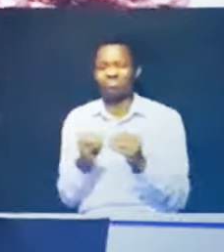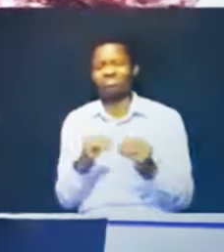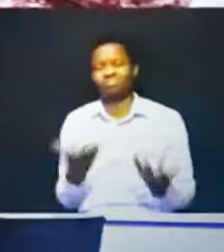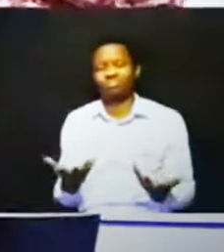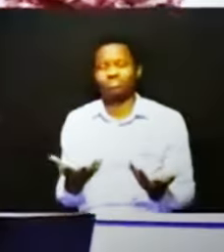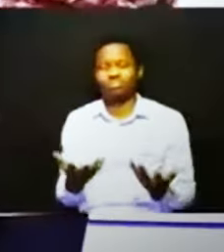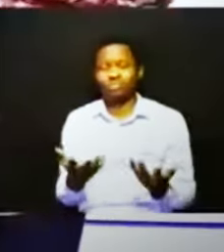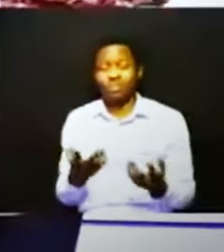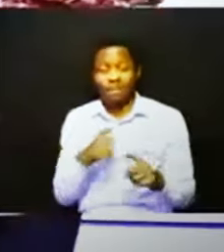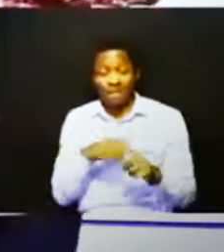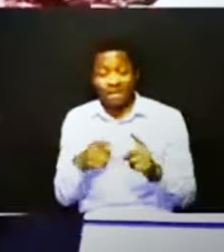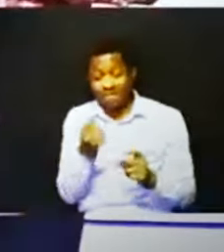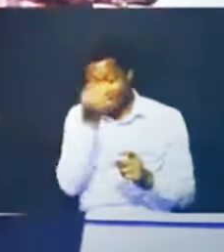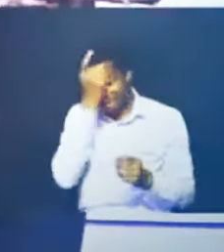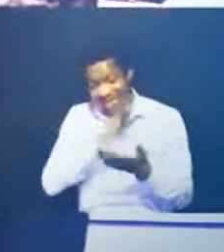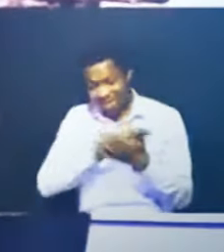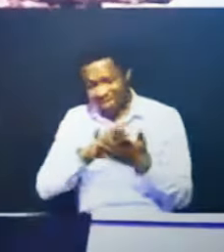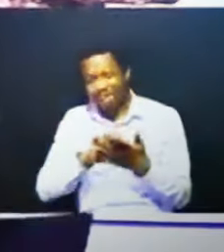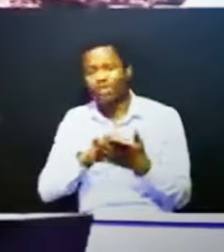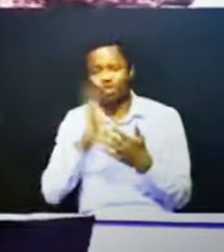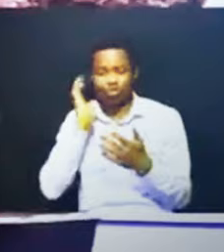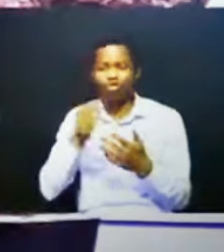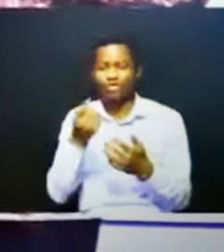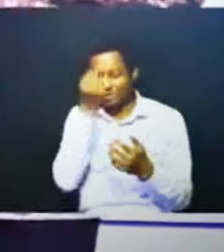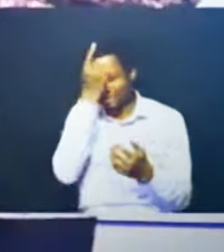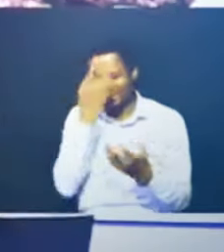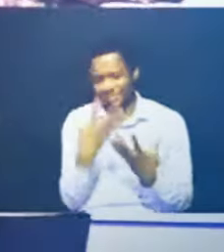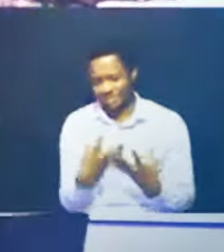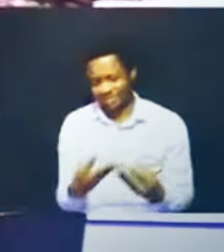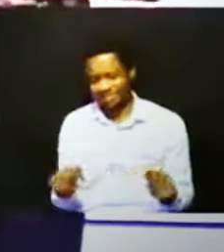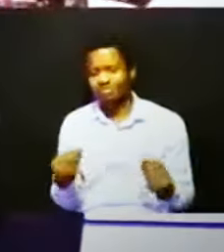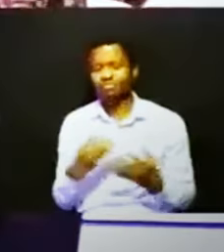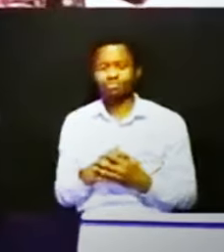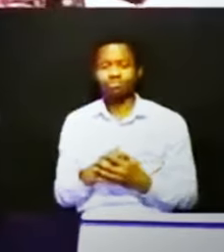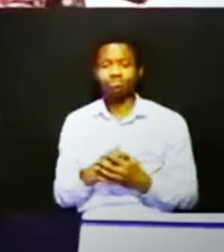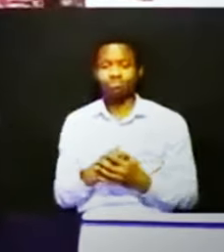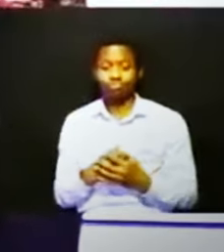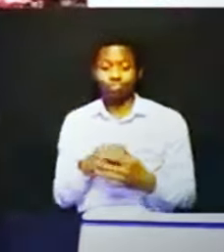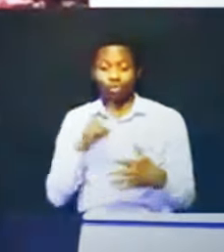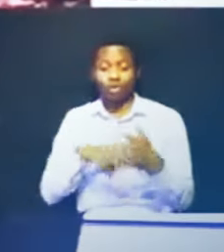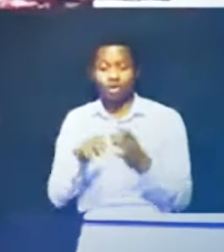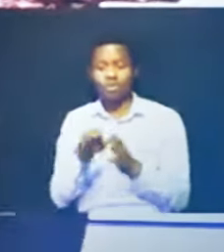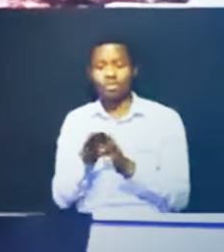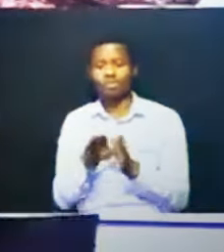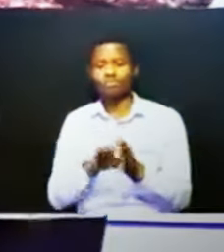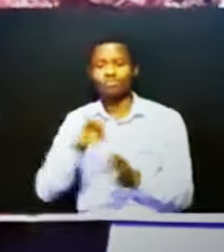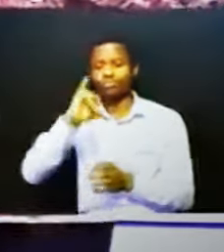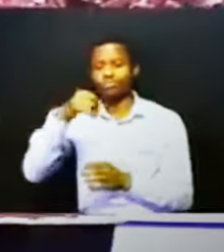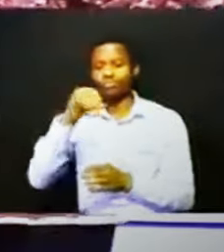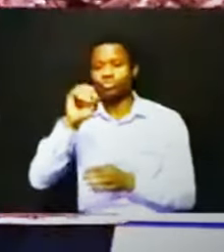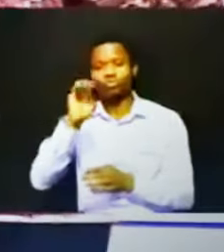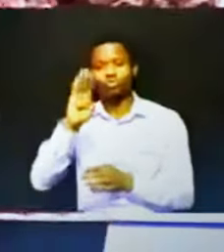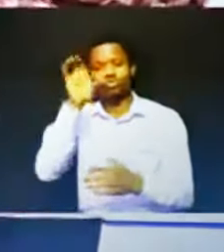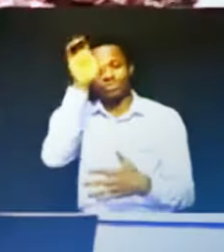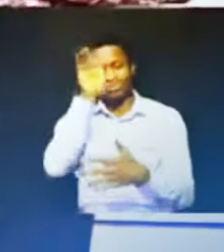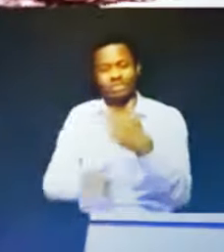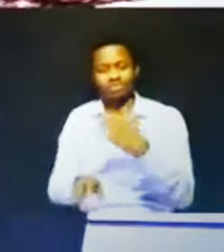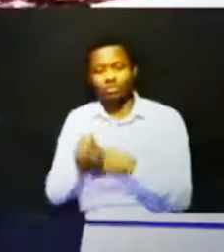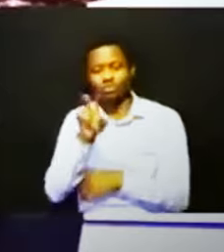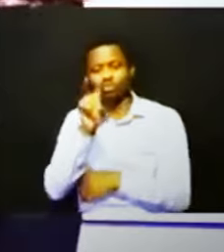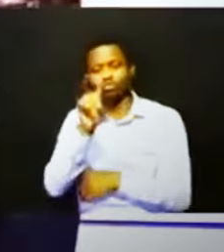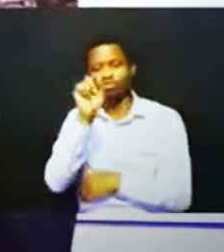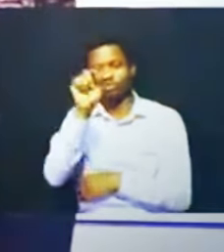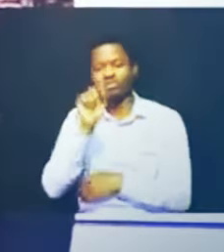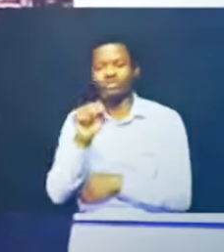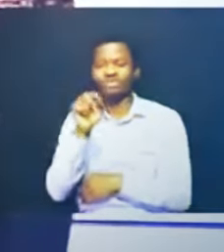Job chapter 2. Now from verse 7. Job 2 from 7.